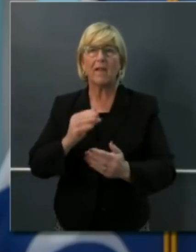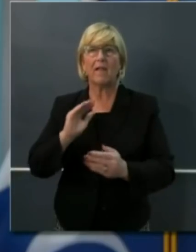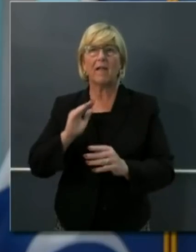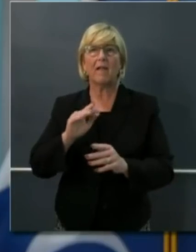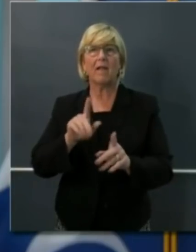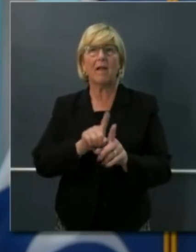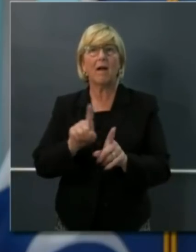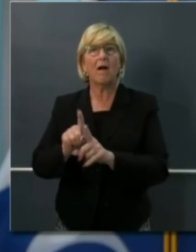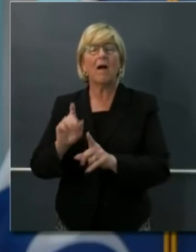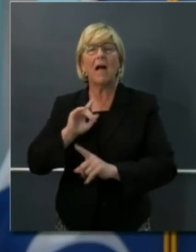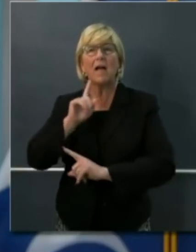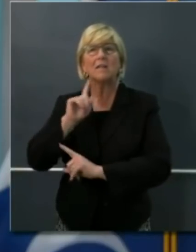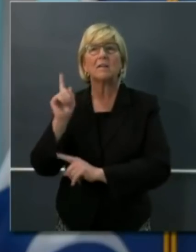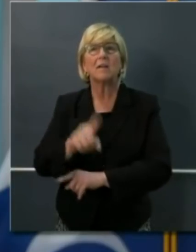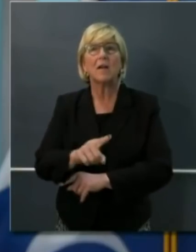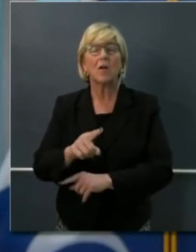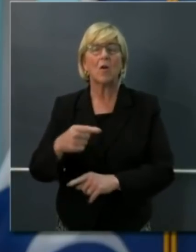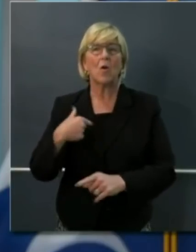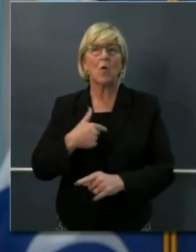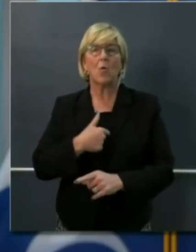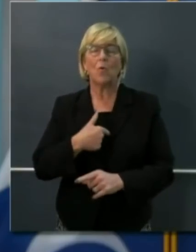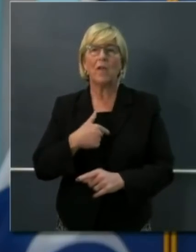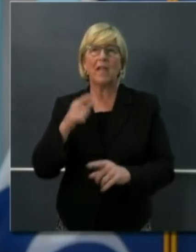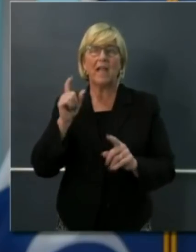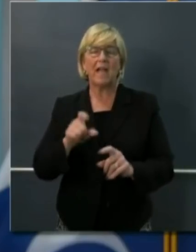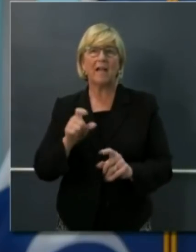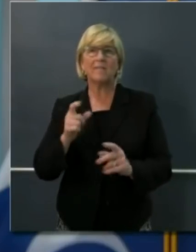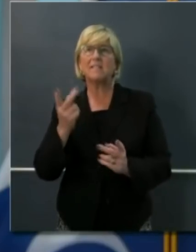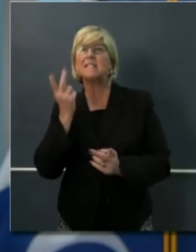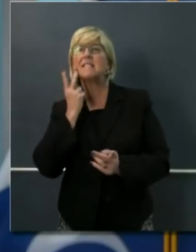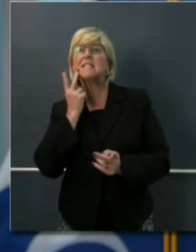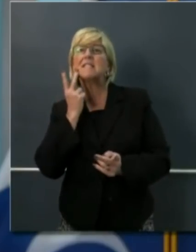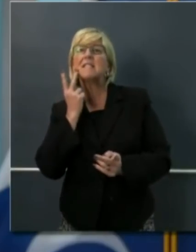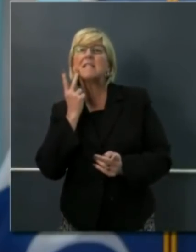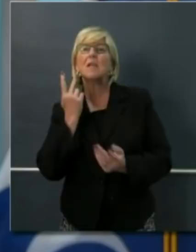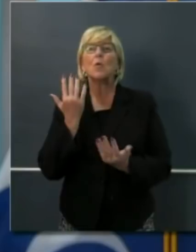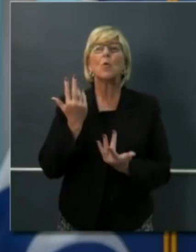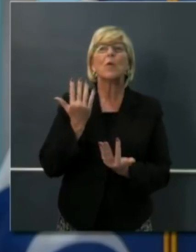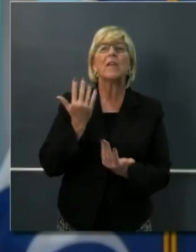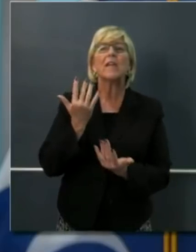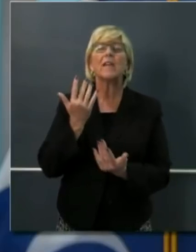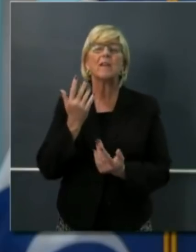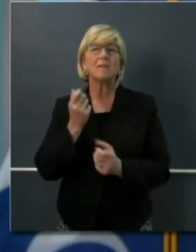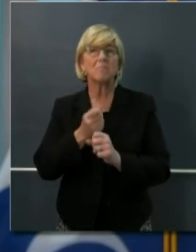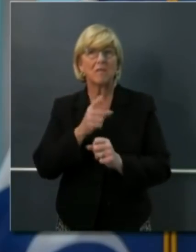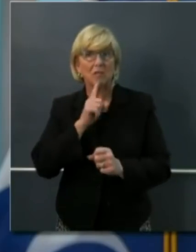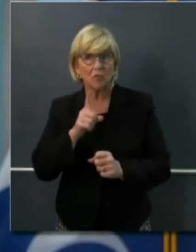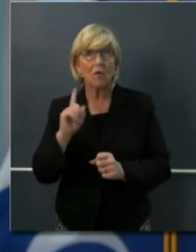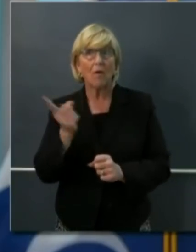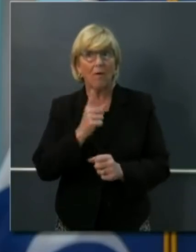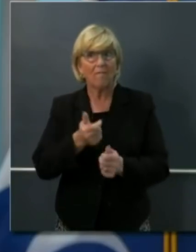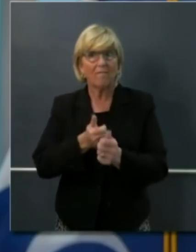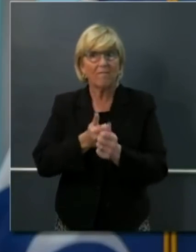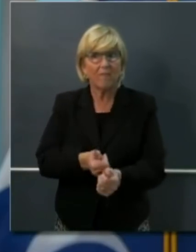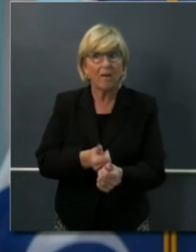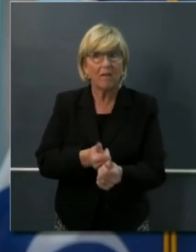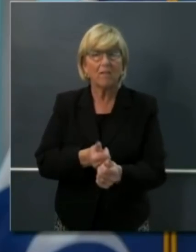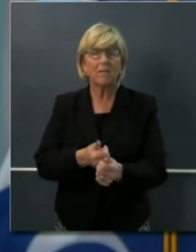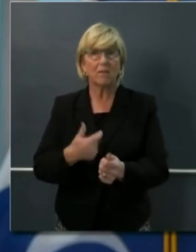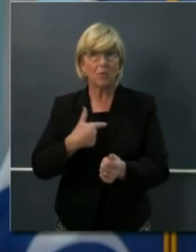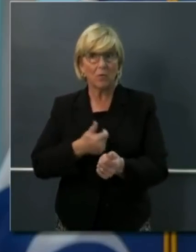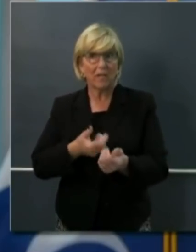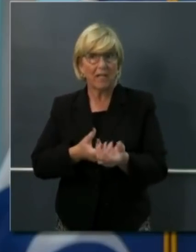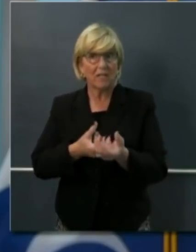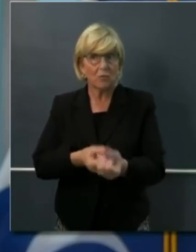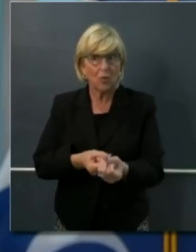we recognize we're testing that trust every day because of the deep desire for people to begin to know when